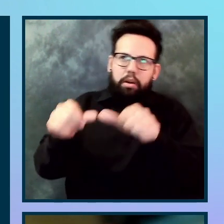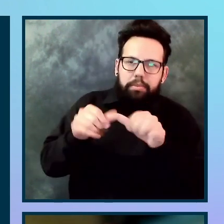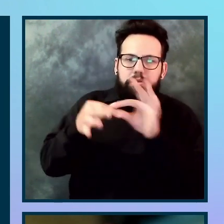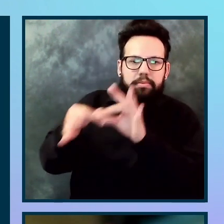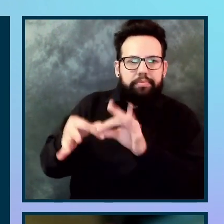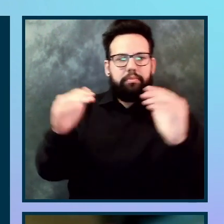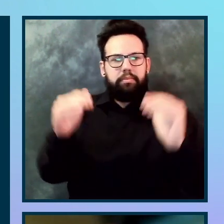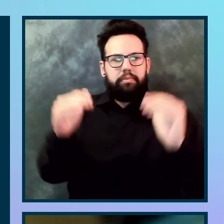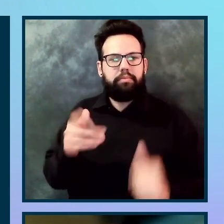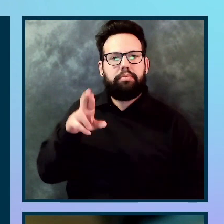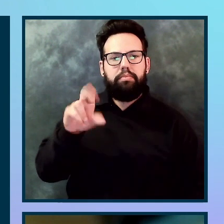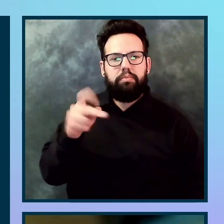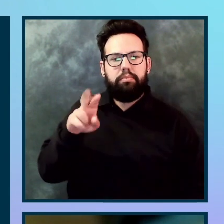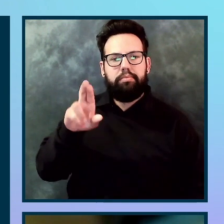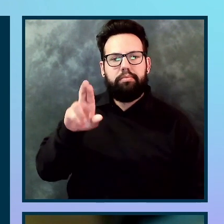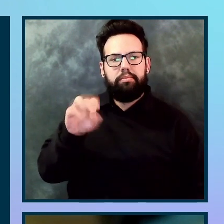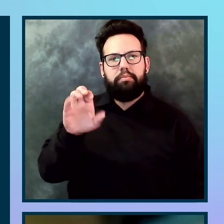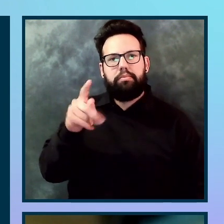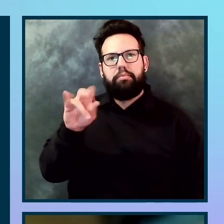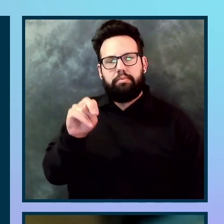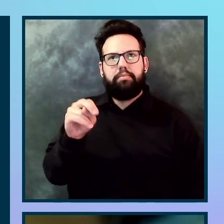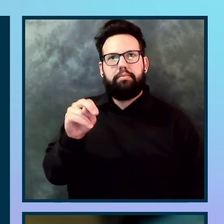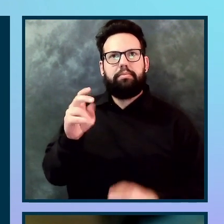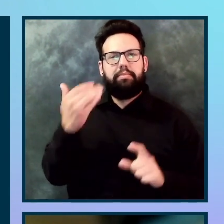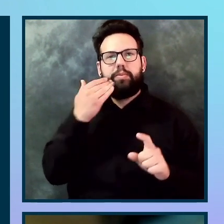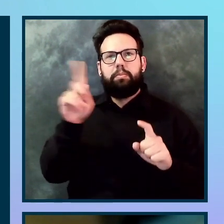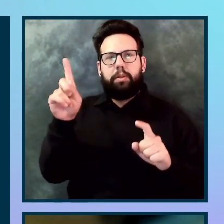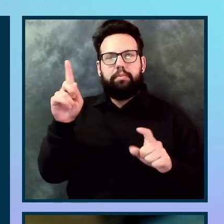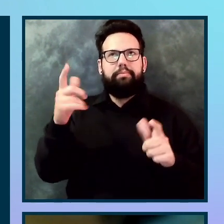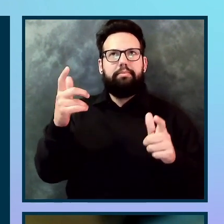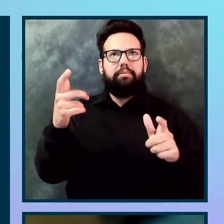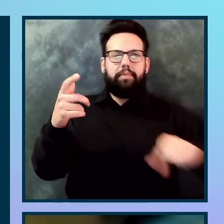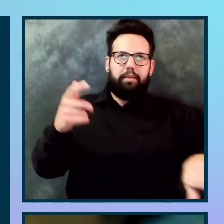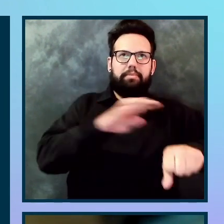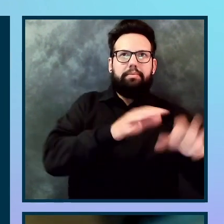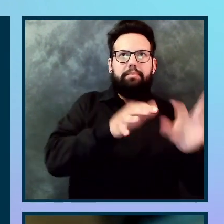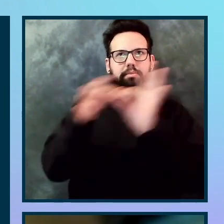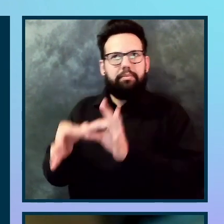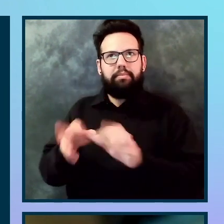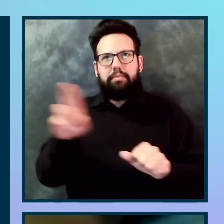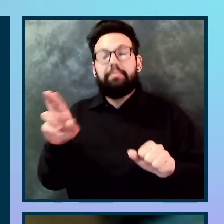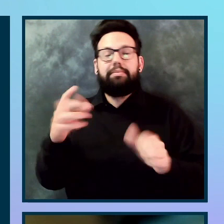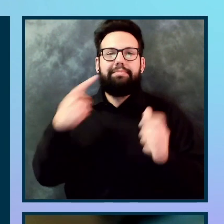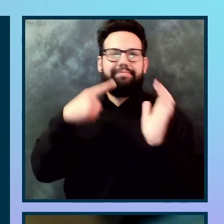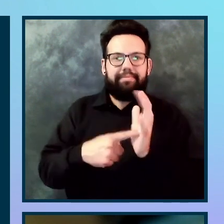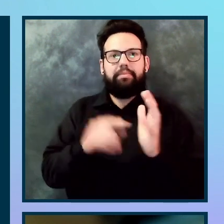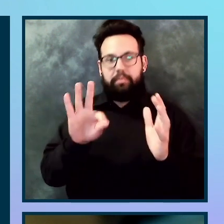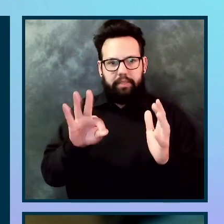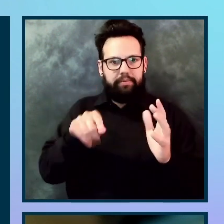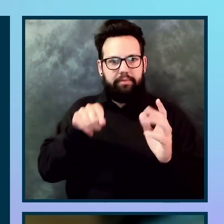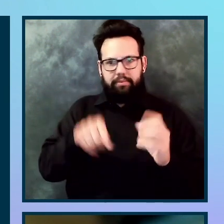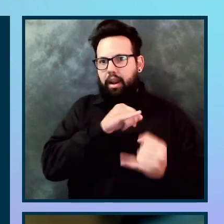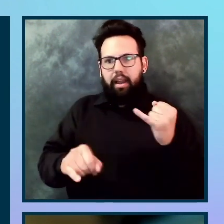proprioception, which is understanding where the body parts are in relation to each other, which allows us to do things like clap or give us